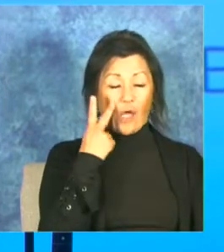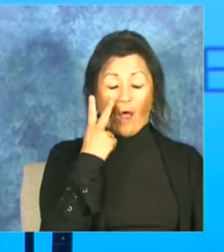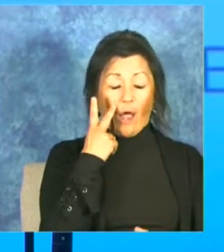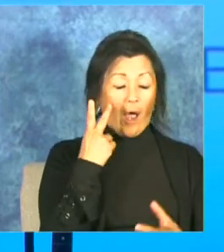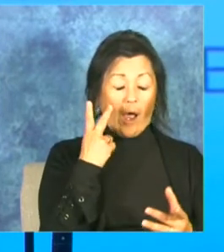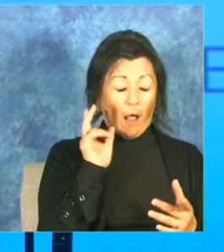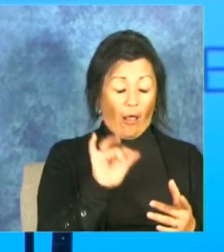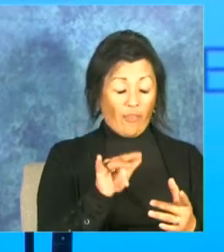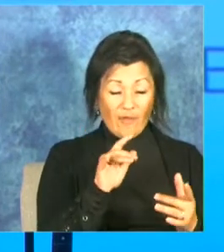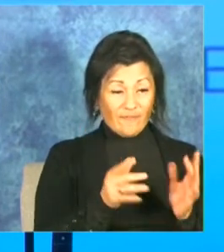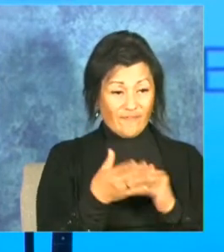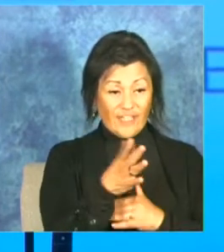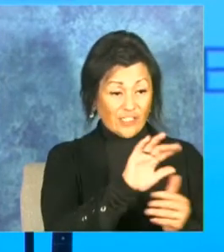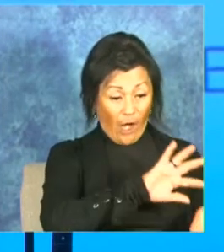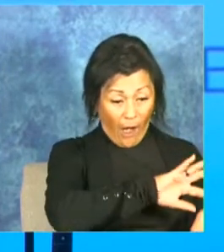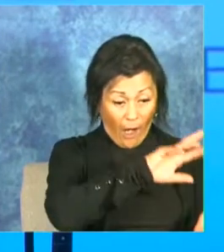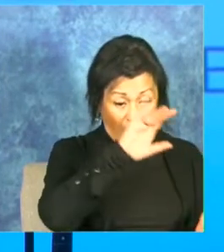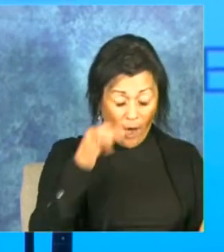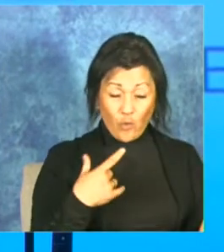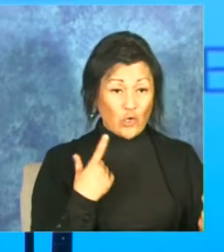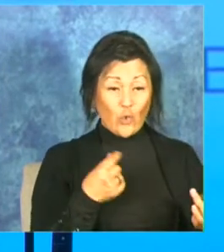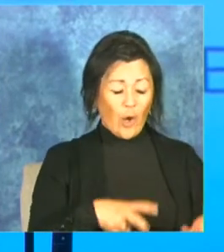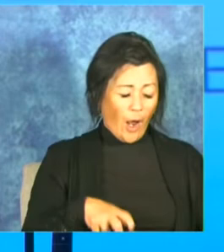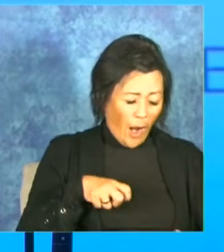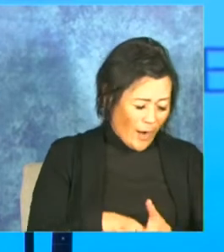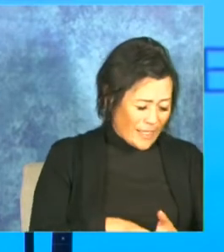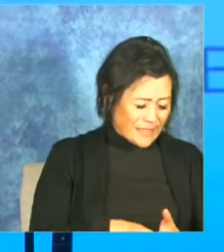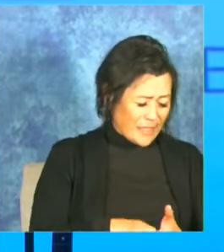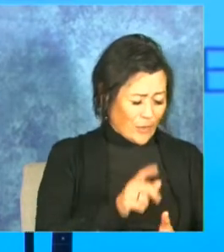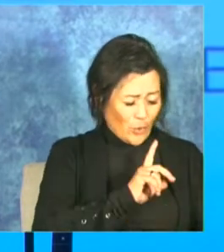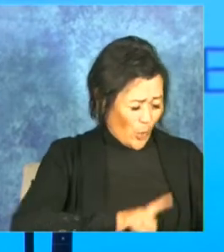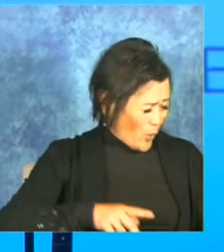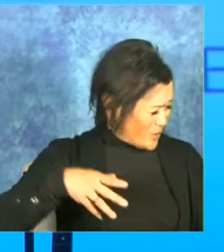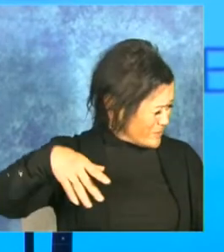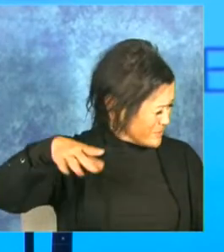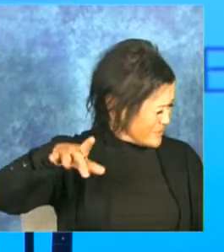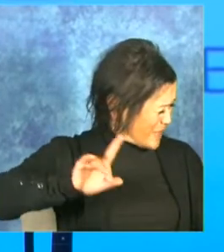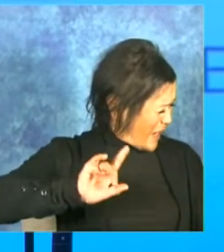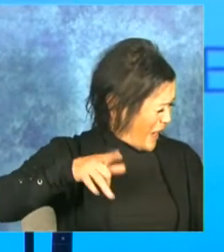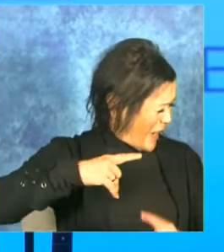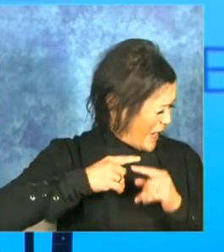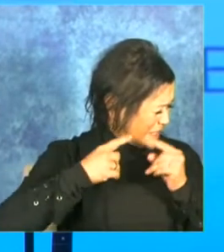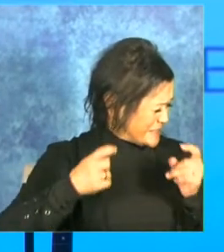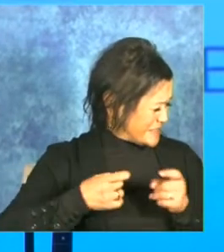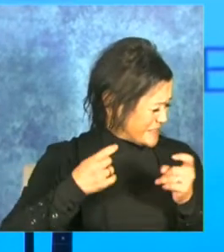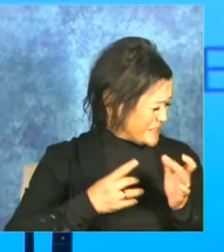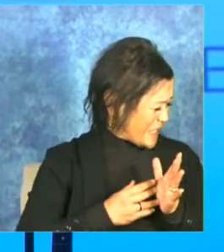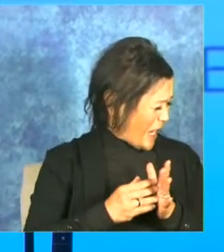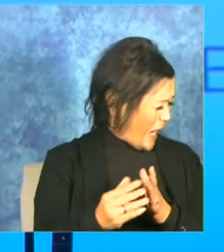Jesus' knees and said, "Go away from me, Lord. I'm a sinful man."